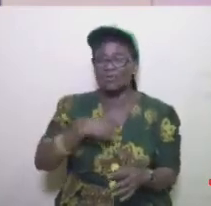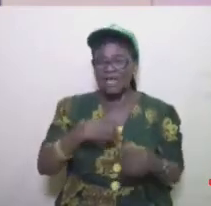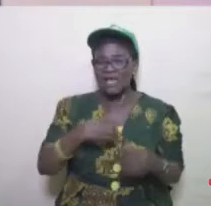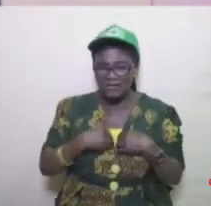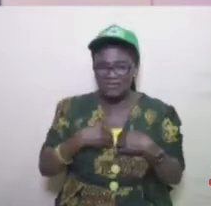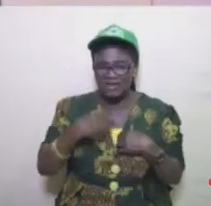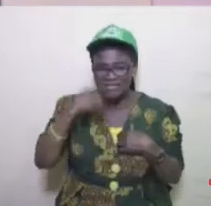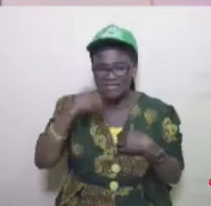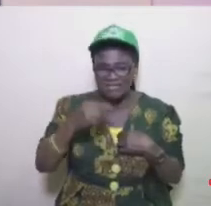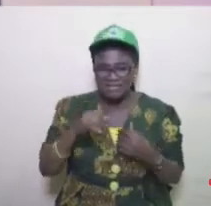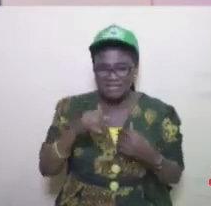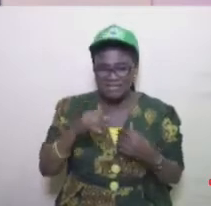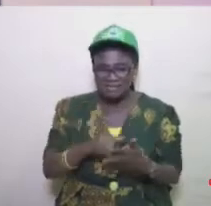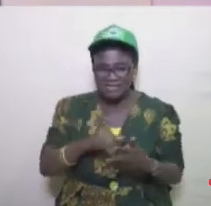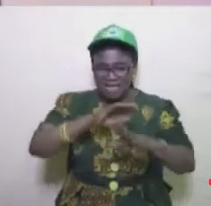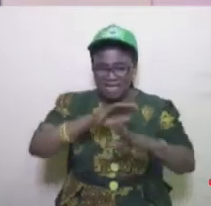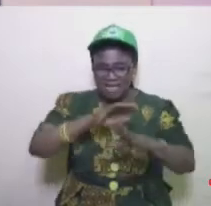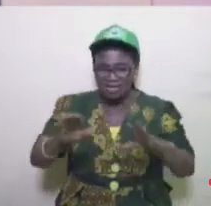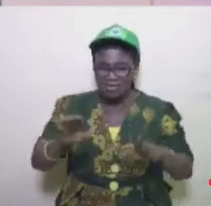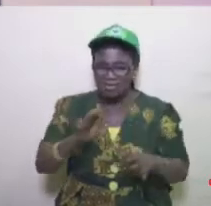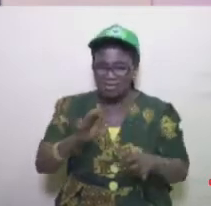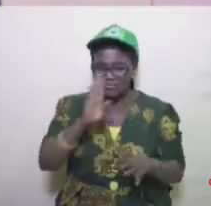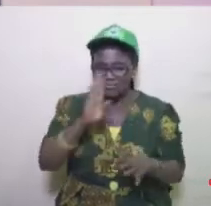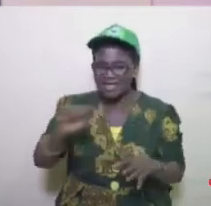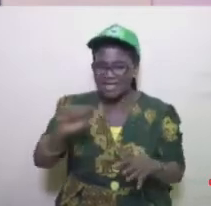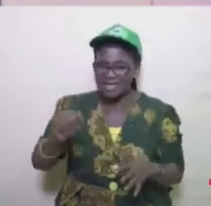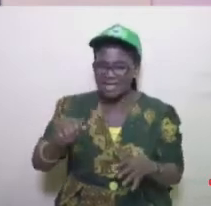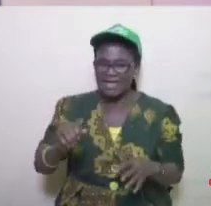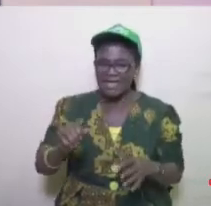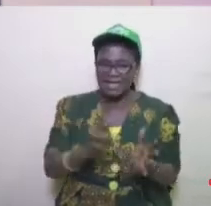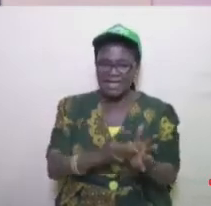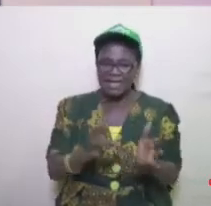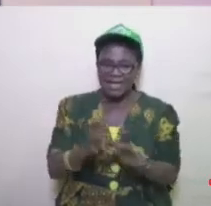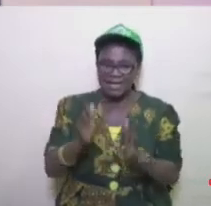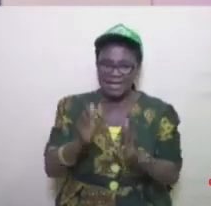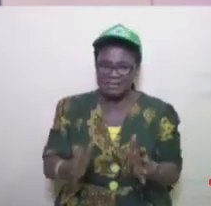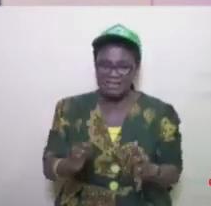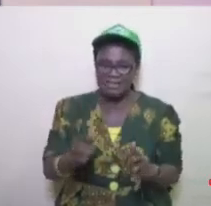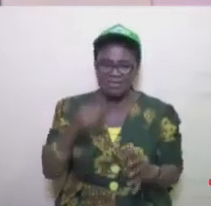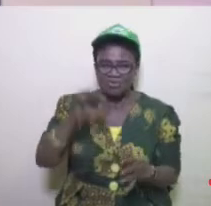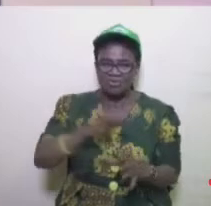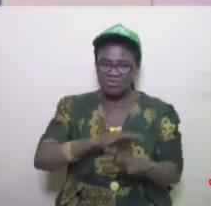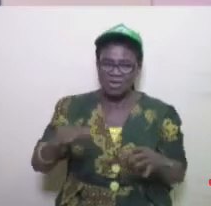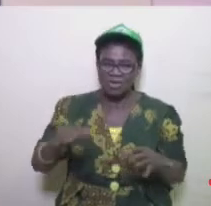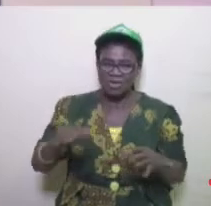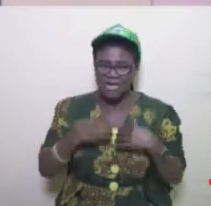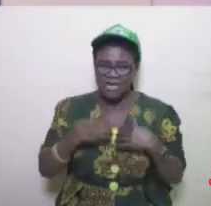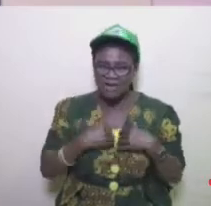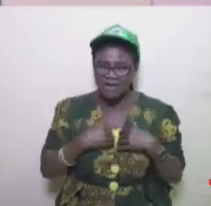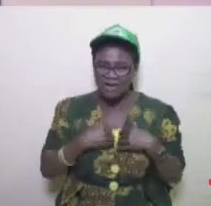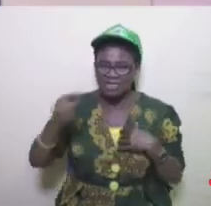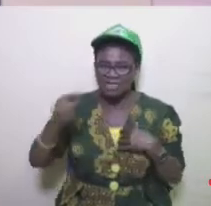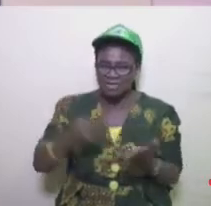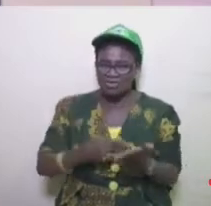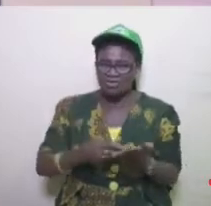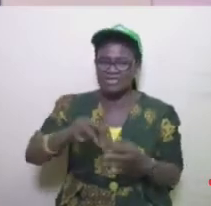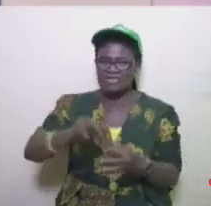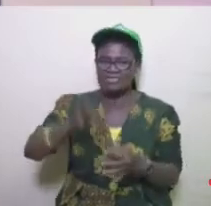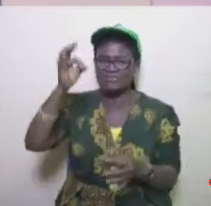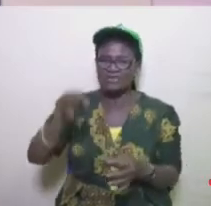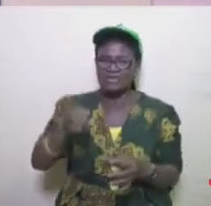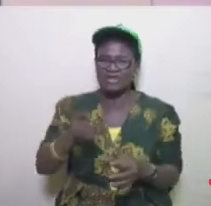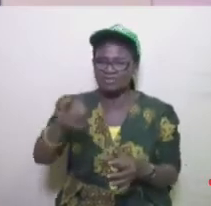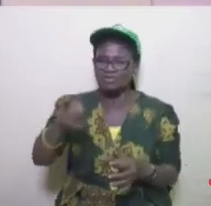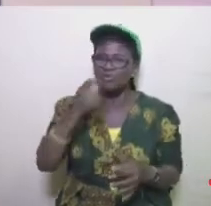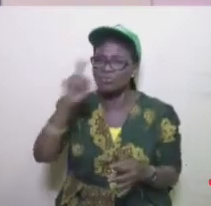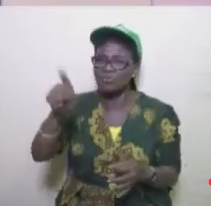Christian who doesn't have the Holy Spirit. You must be filled with the Spirit of God.